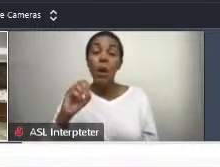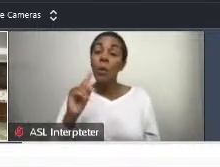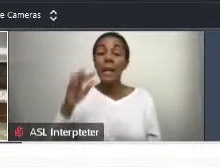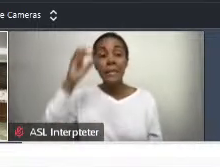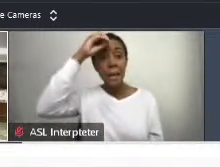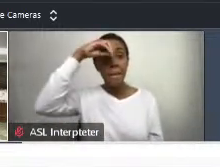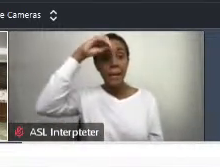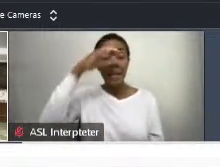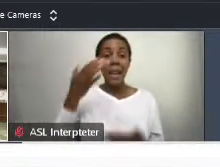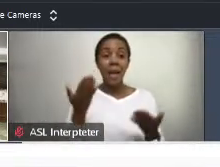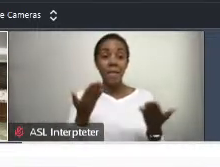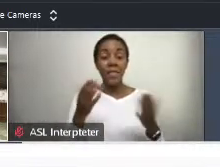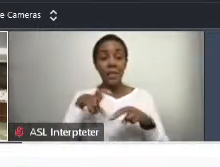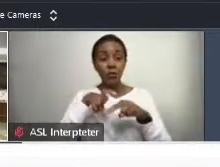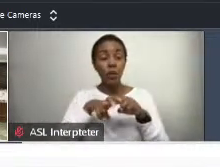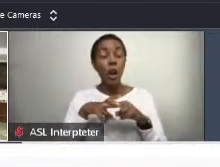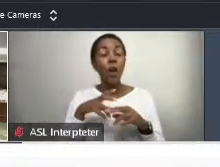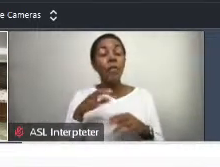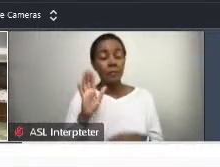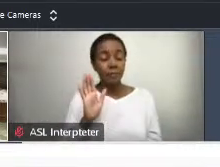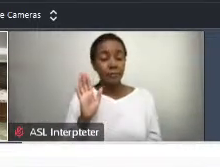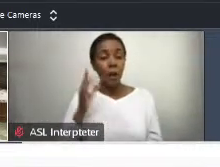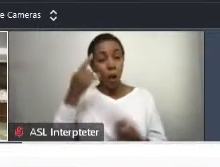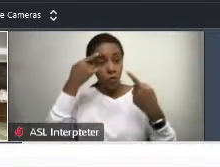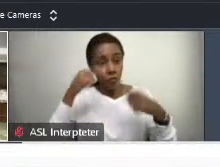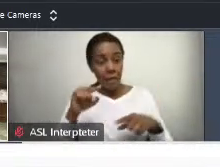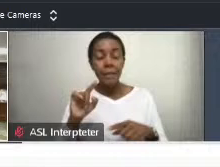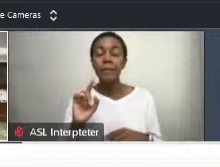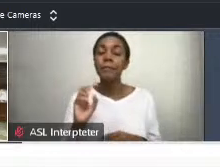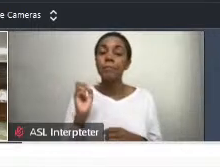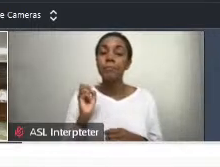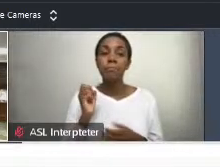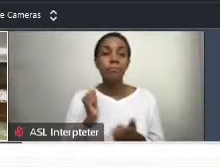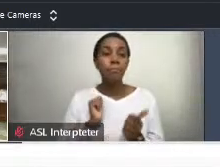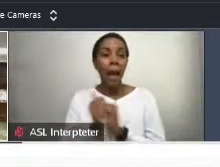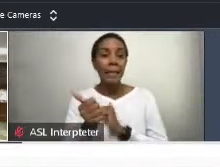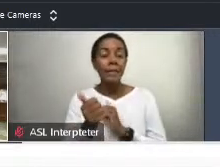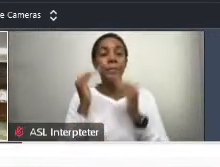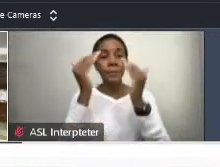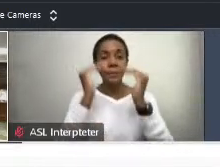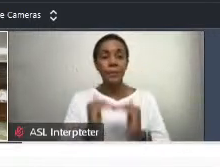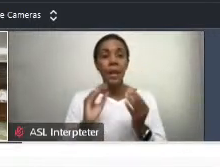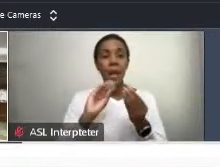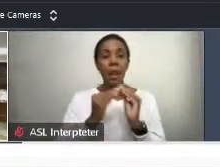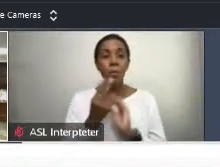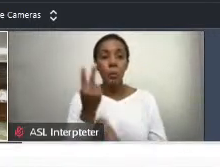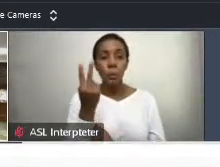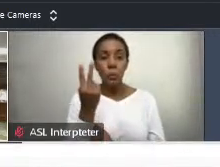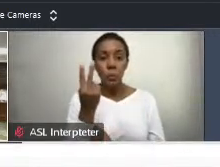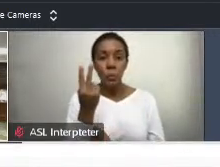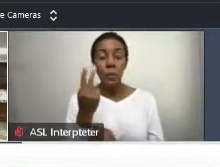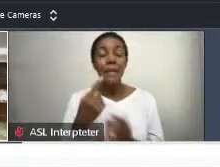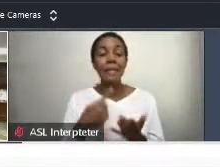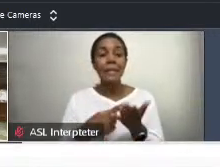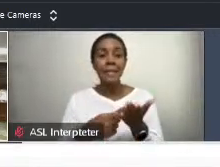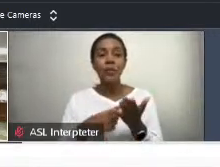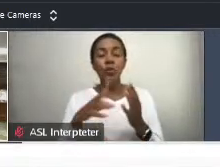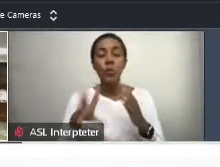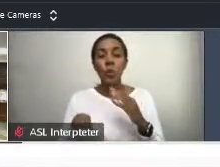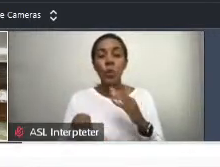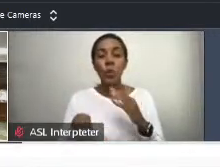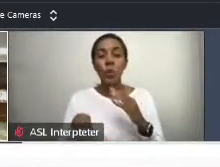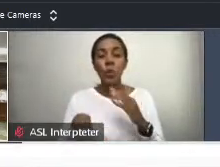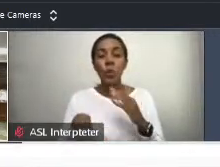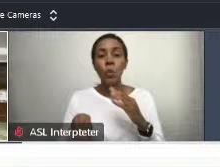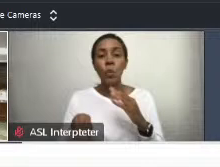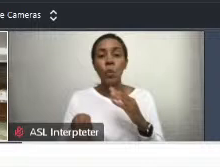this chair that the ayes have it. Item number 2, discussion regarding the ordinance to amend Chapter 33, Article 1,